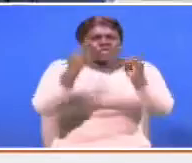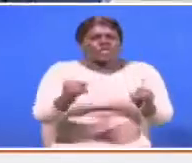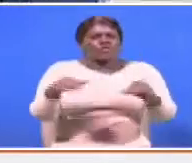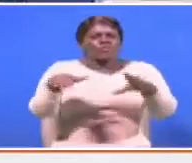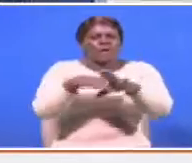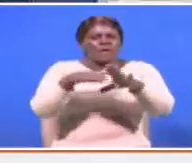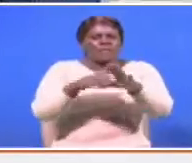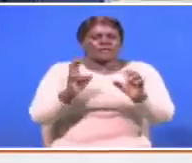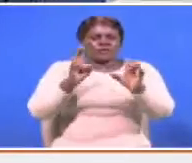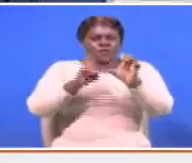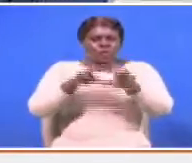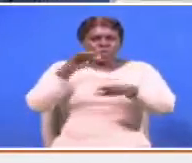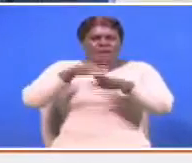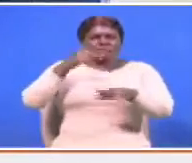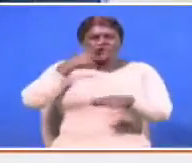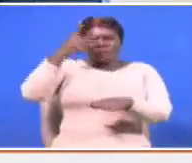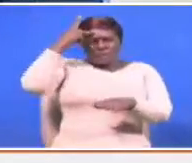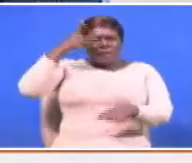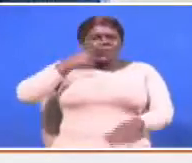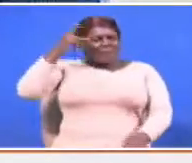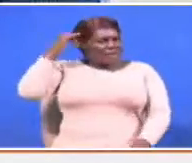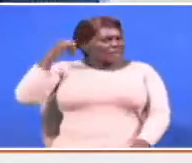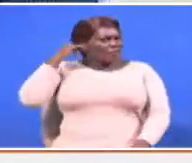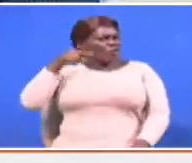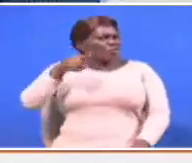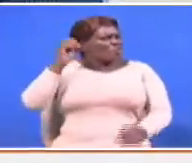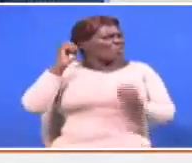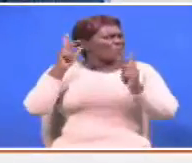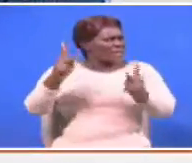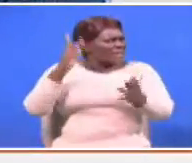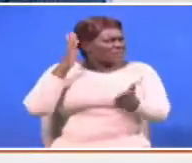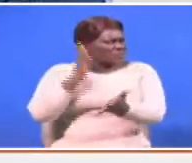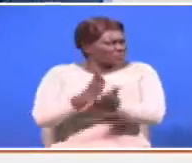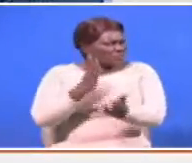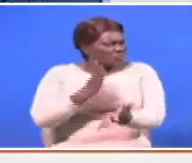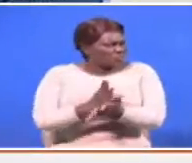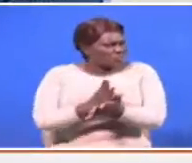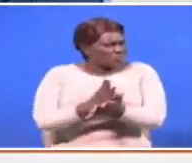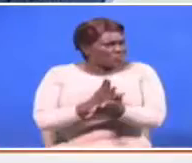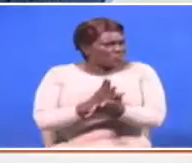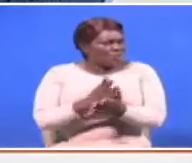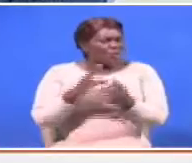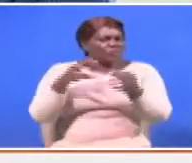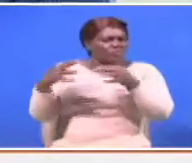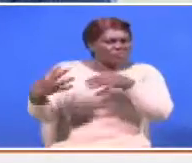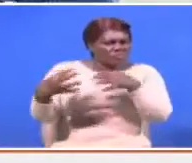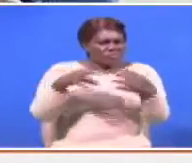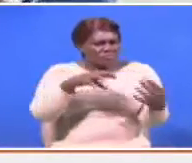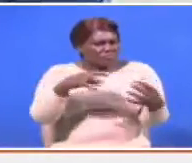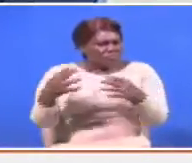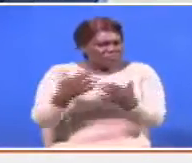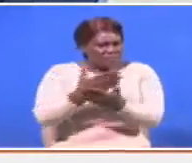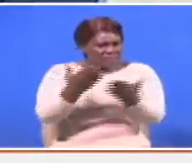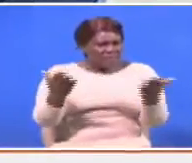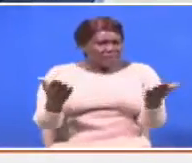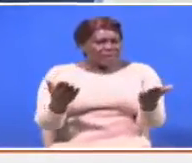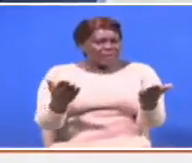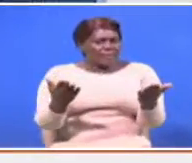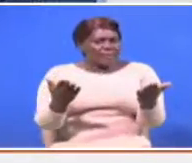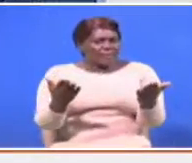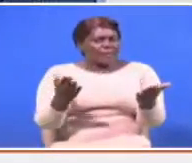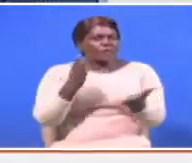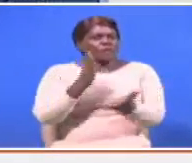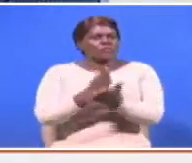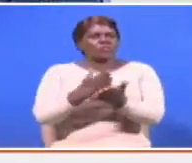It affects parents. Parents keep calling. Are you people okay? The squabbles and all that, that is